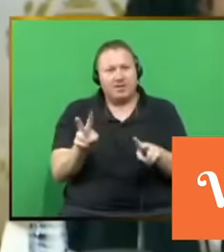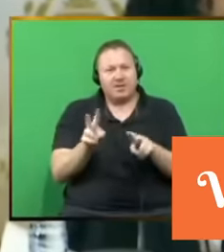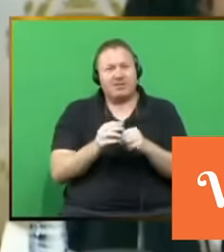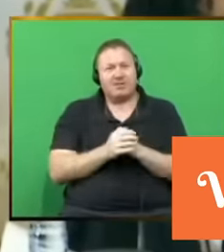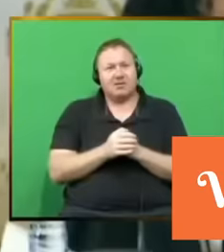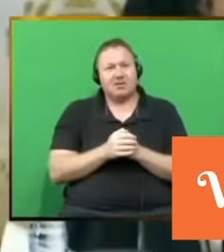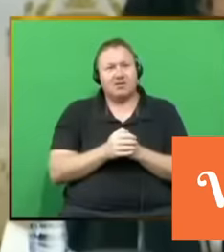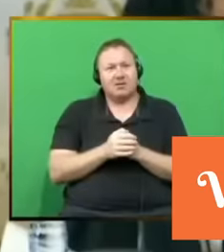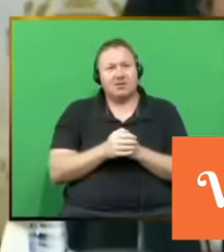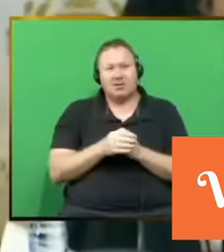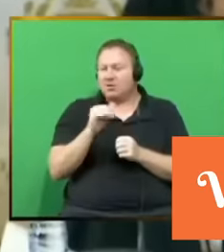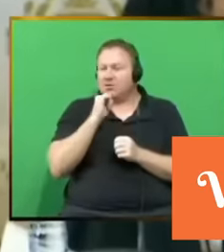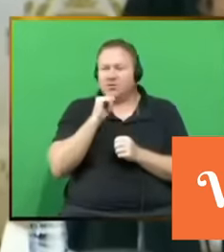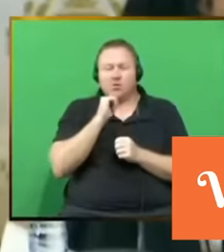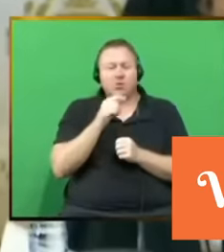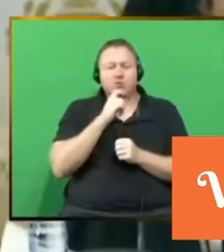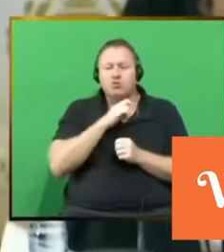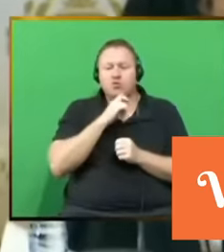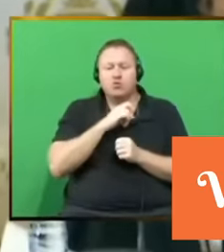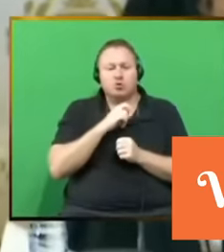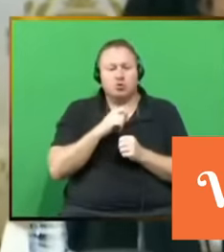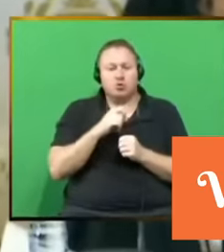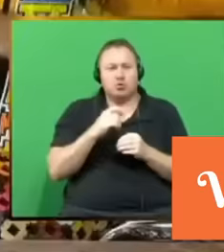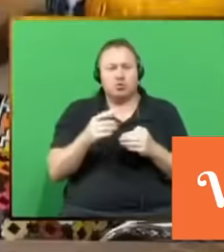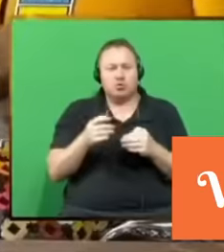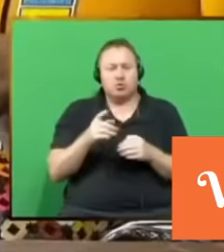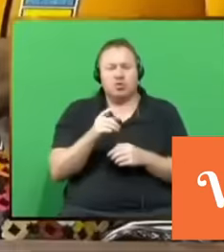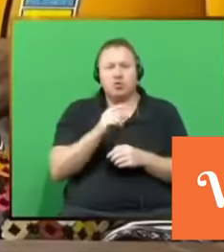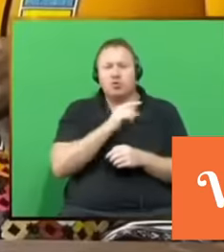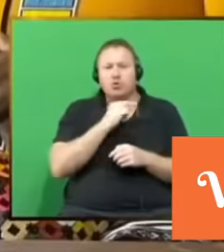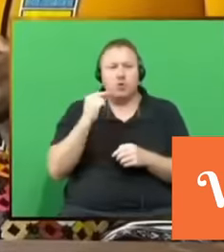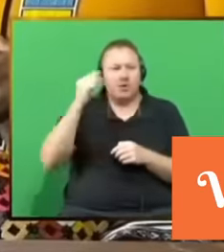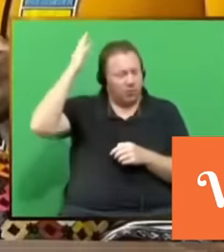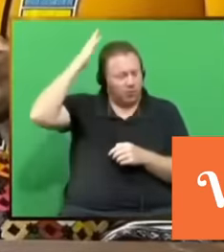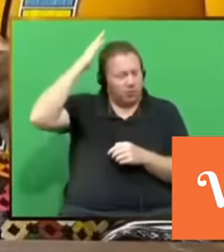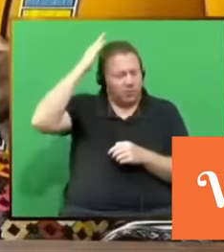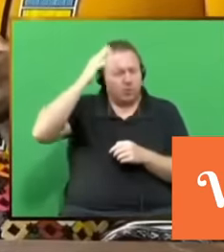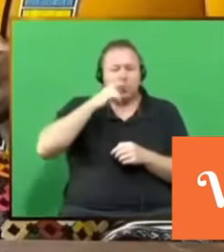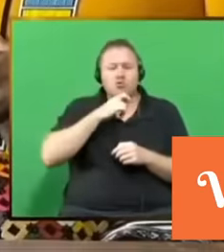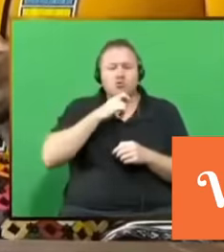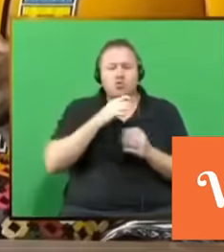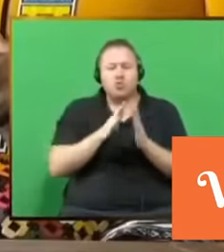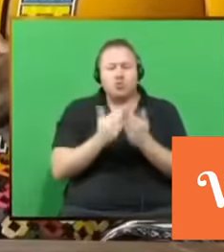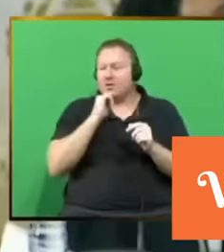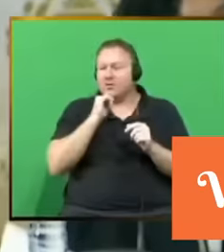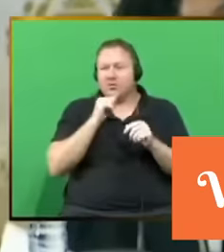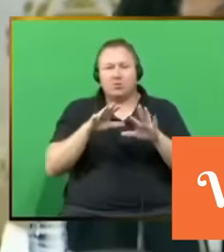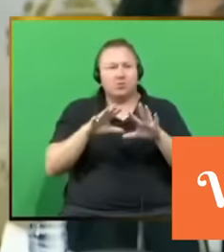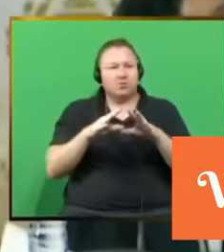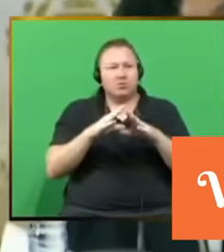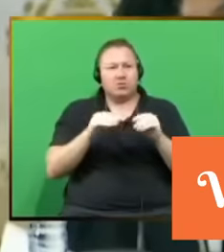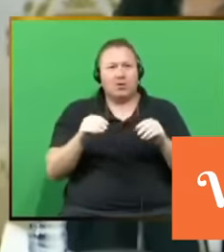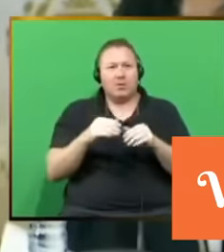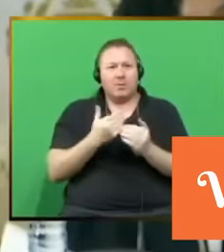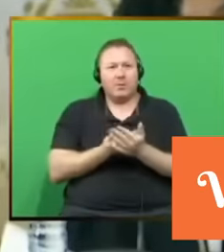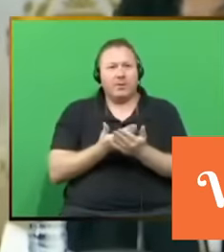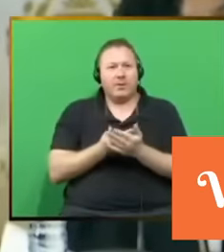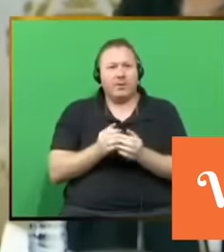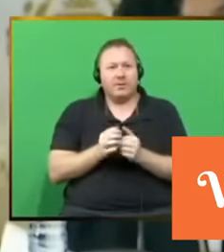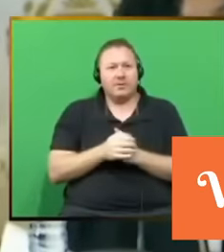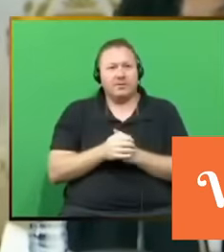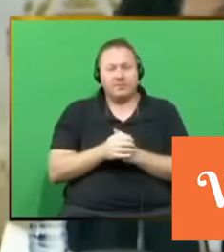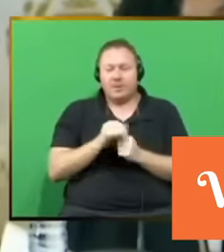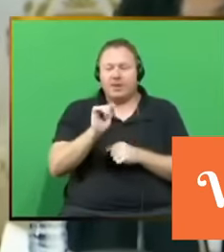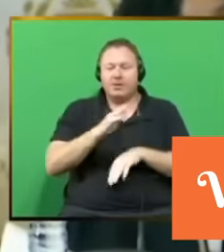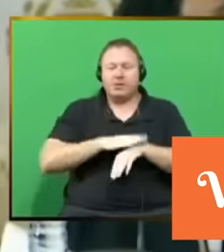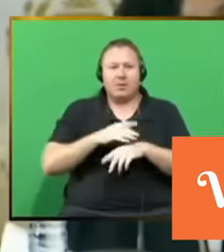Bible. It cannot be used for what Reverend Mishwe wants to use the Bible for. President Ramaphosa will your